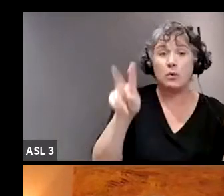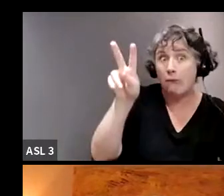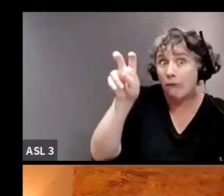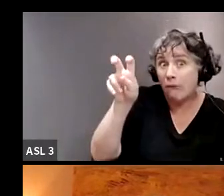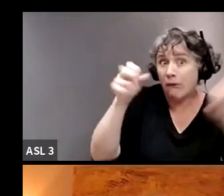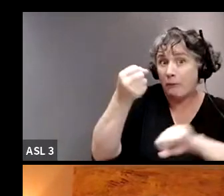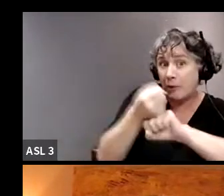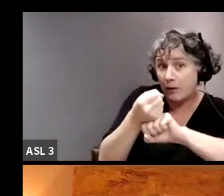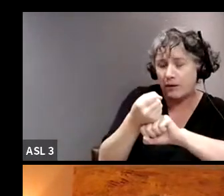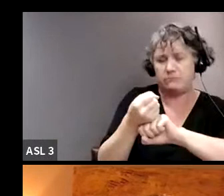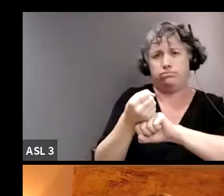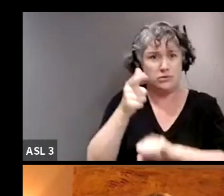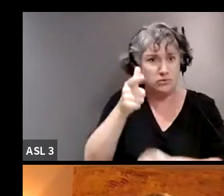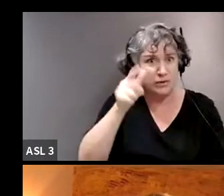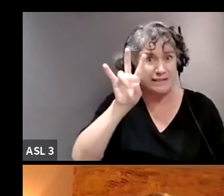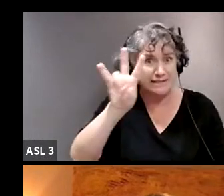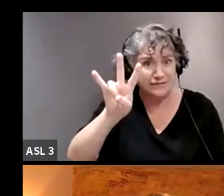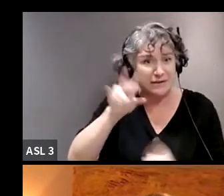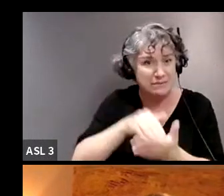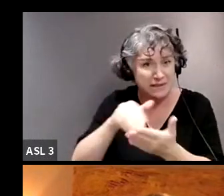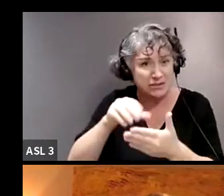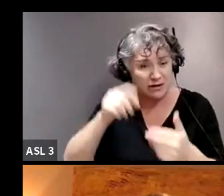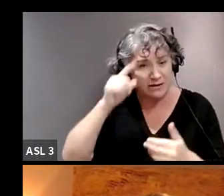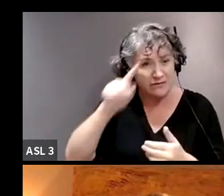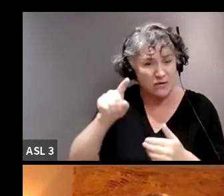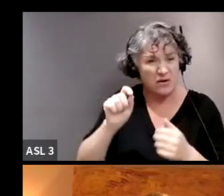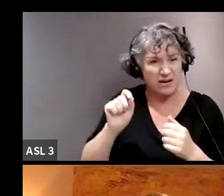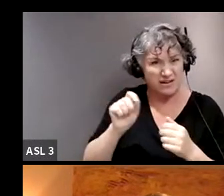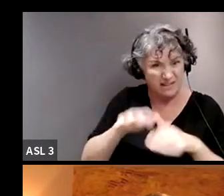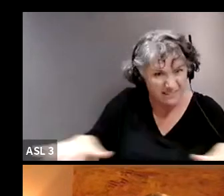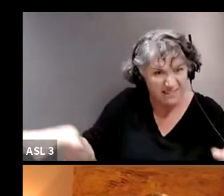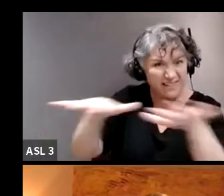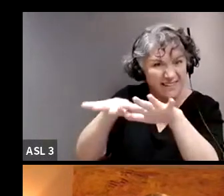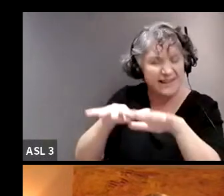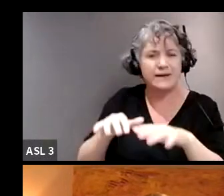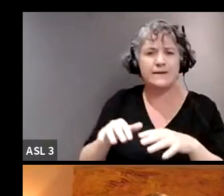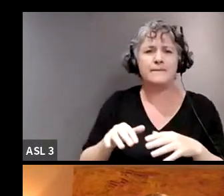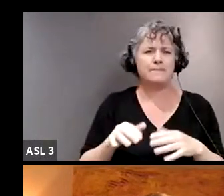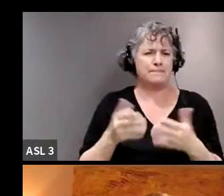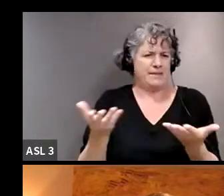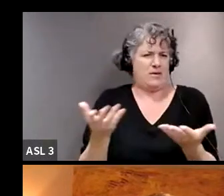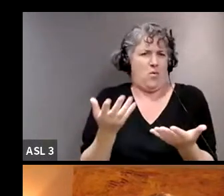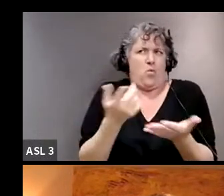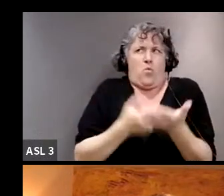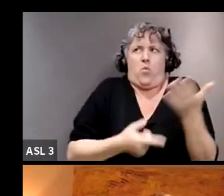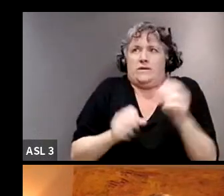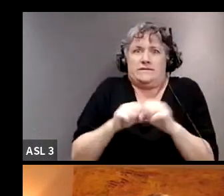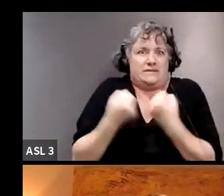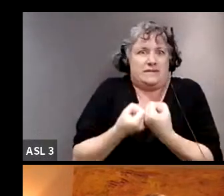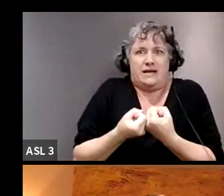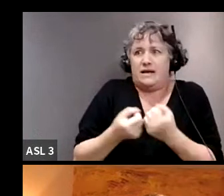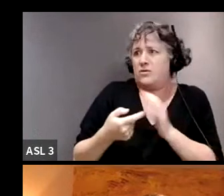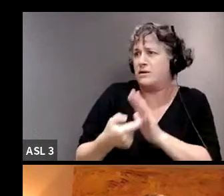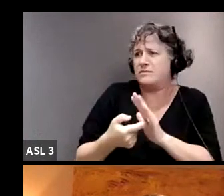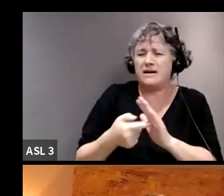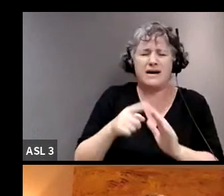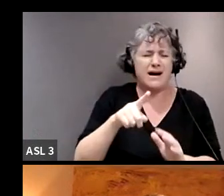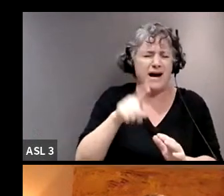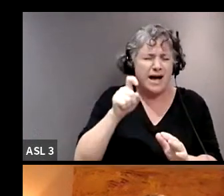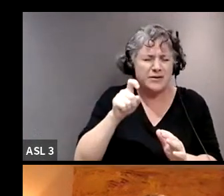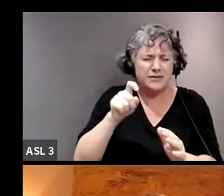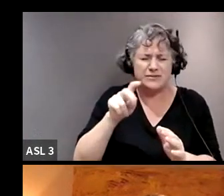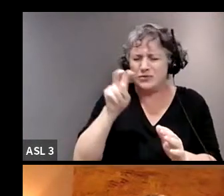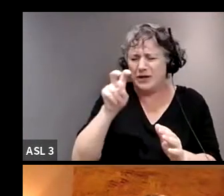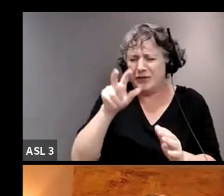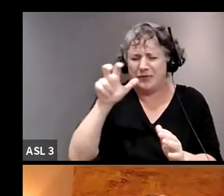27 million dollars in what reasonable society would many of these organizations representing hundreds to close the thousands of workers that actually do the